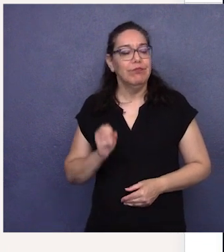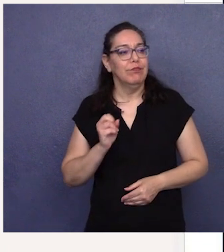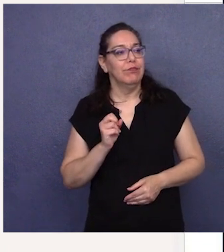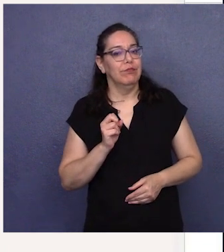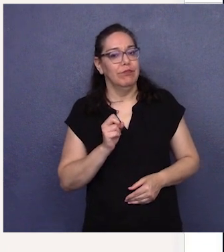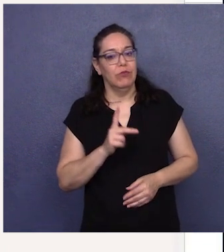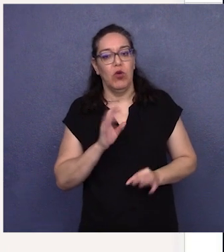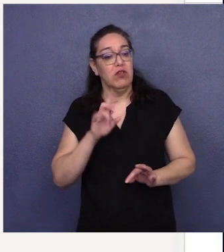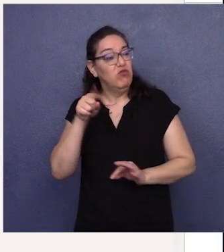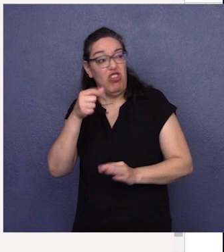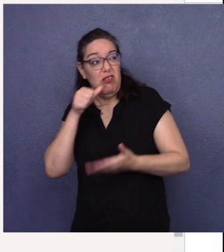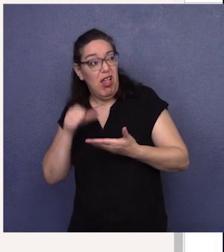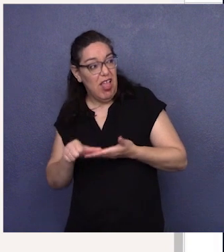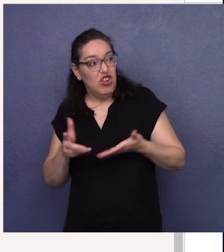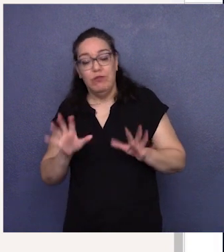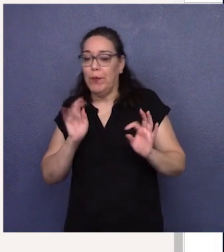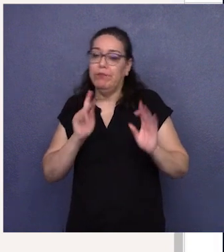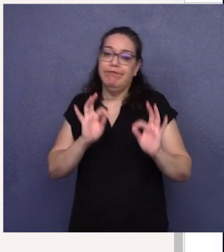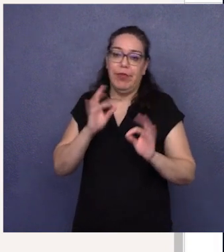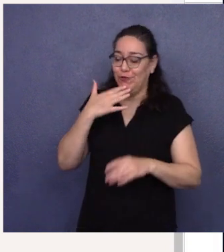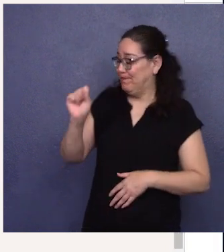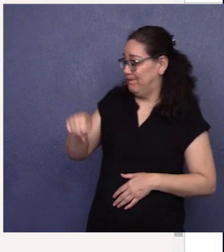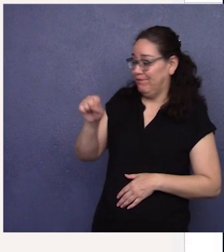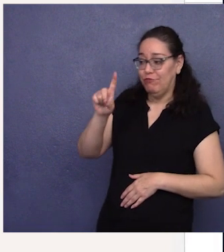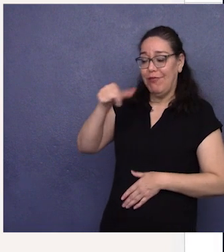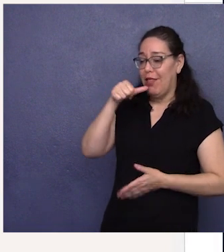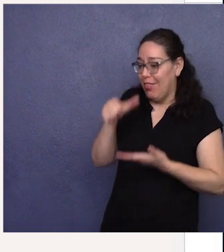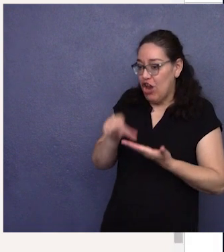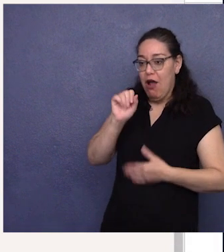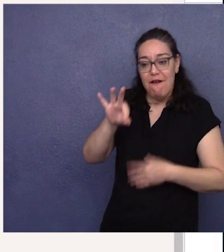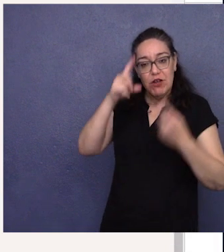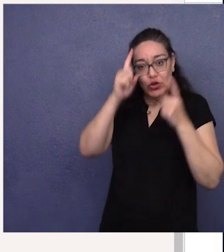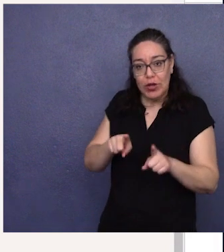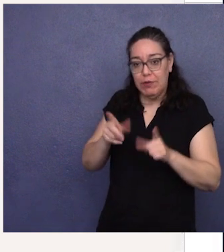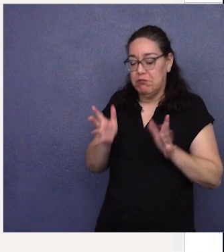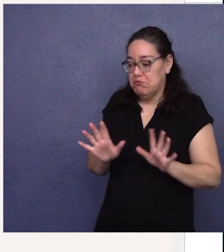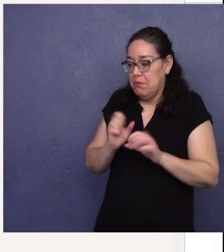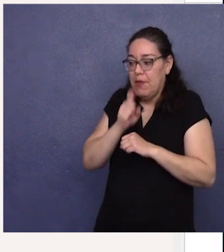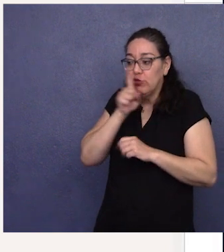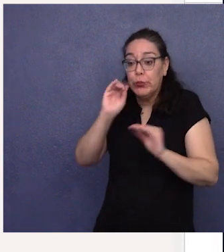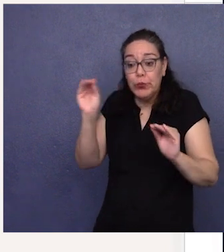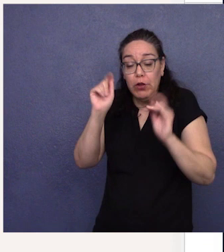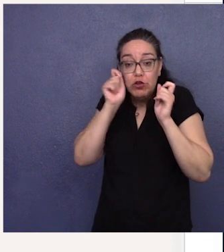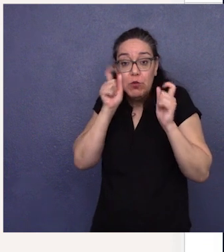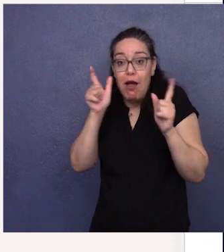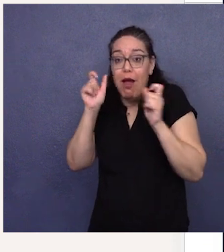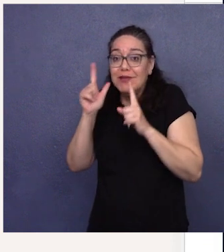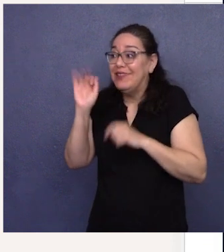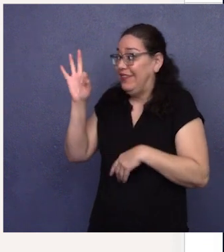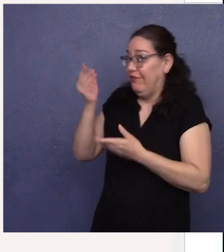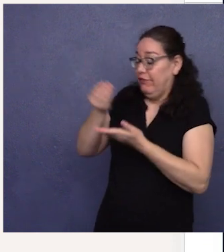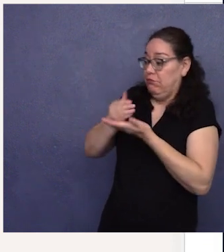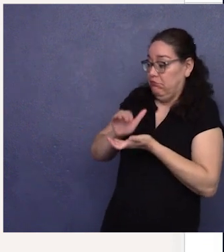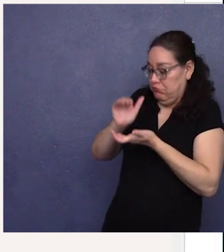So just the letter. Okay, perfect. Yeah. Thank you. Just a letter of agreement, just to make sure there's no surprises if the award